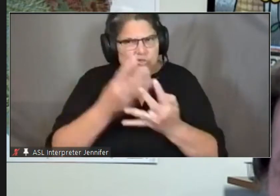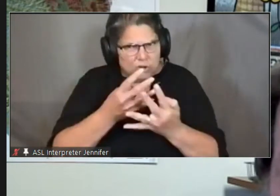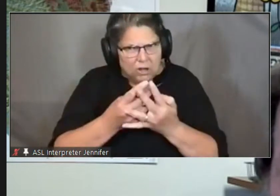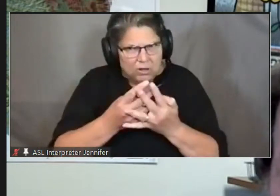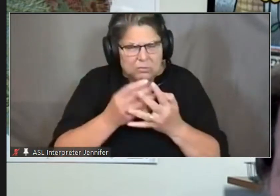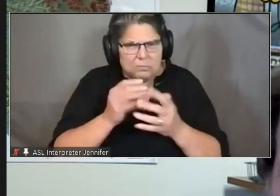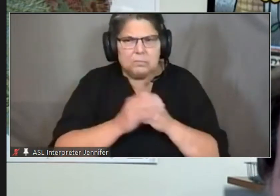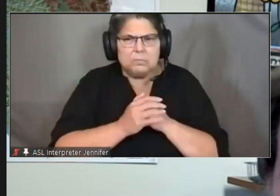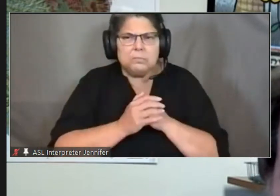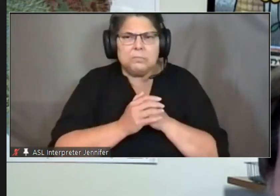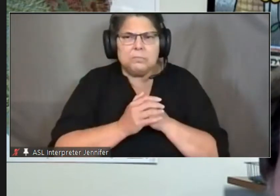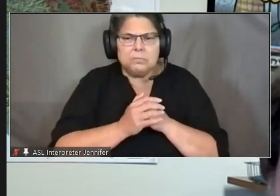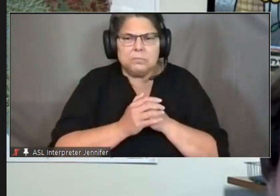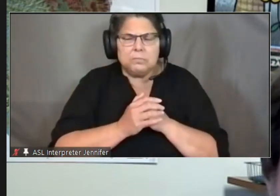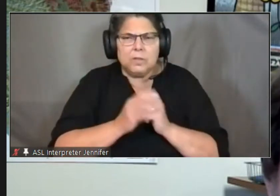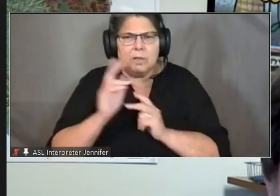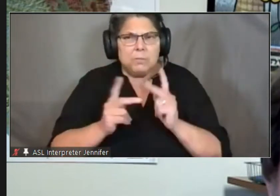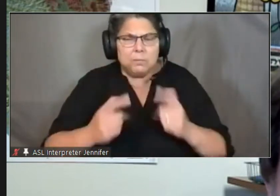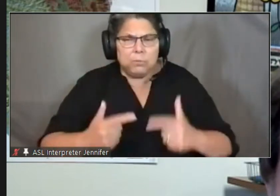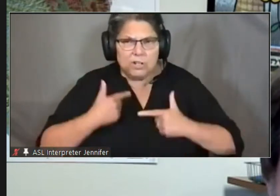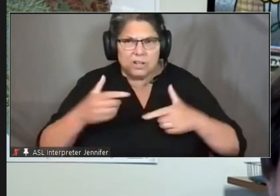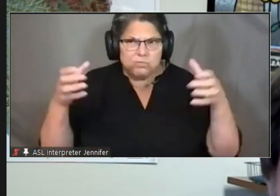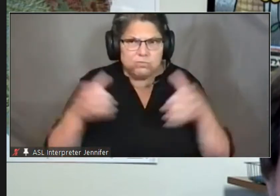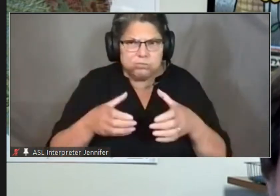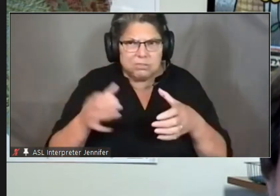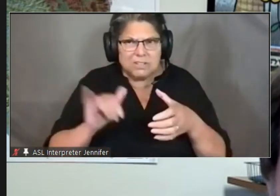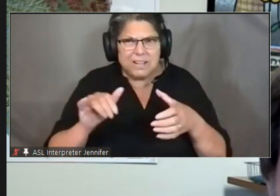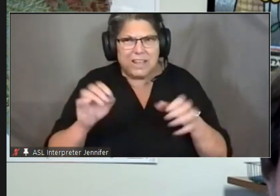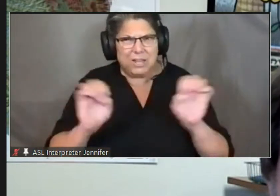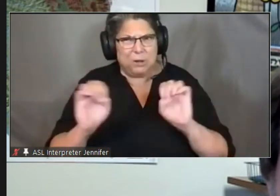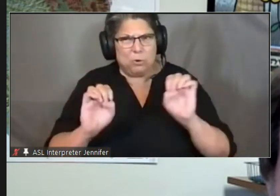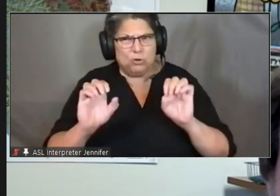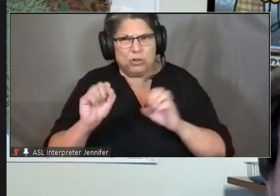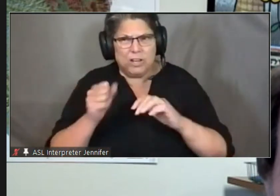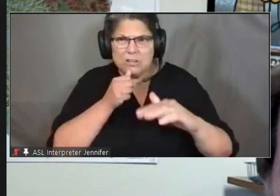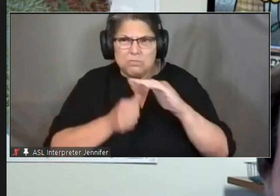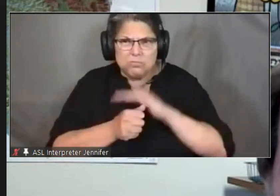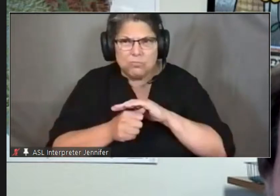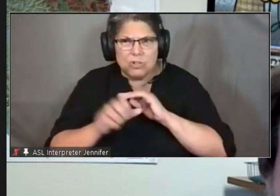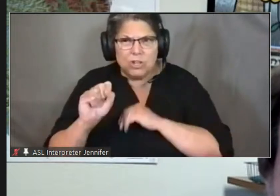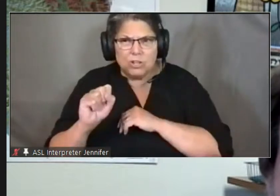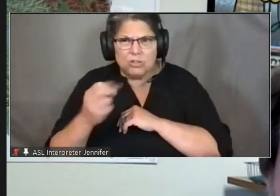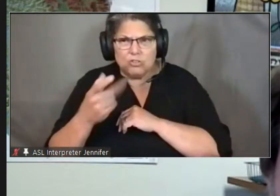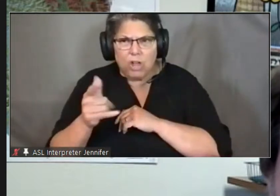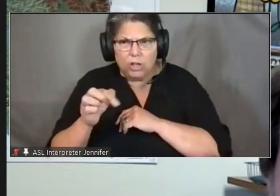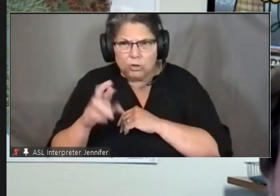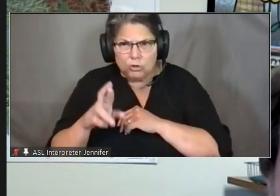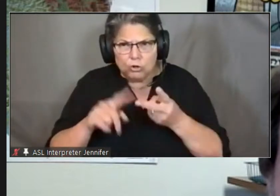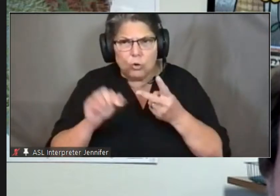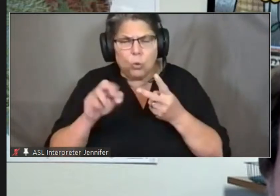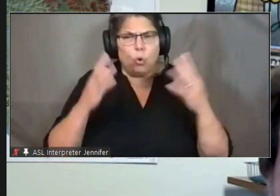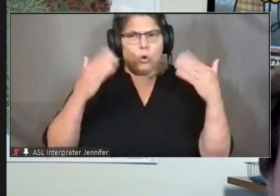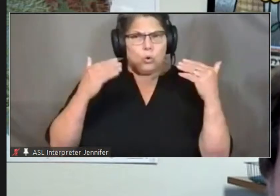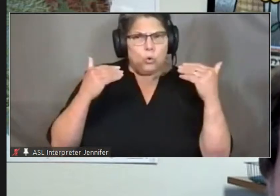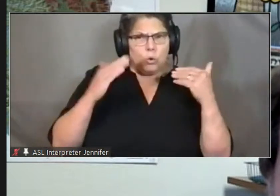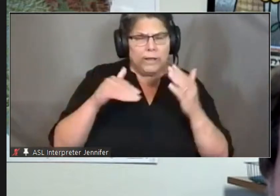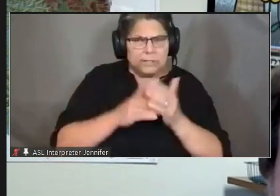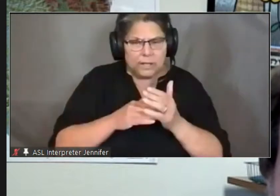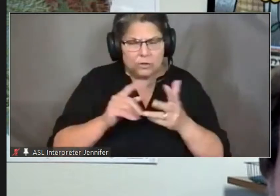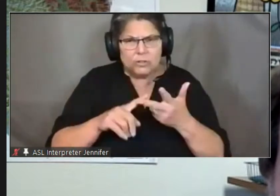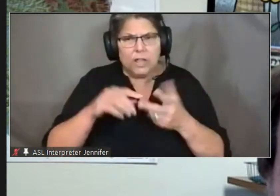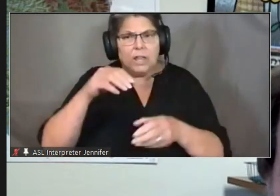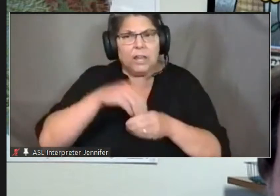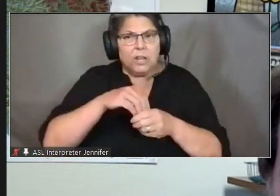congregate livings like in emergency shelters or cooling centers, And at this point, indoors in